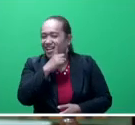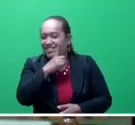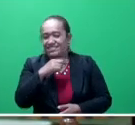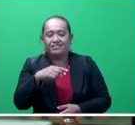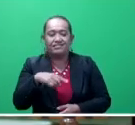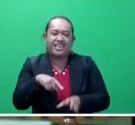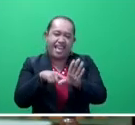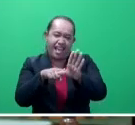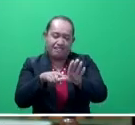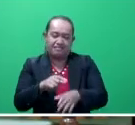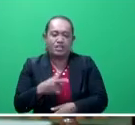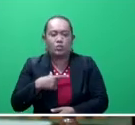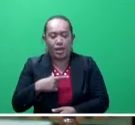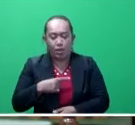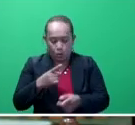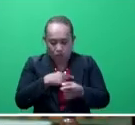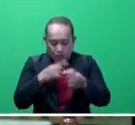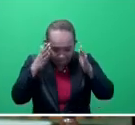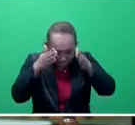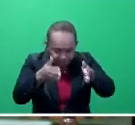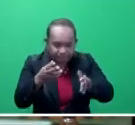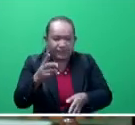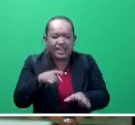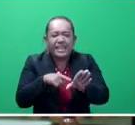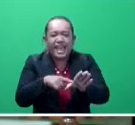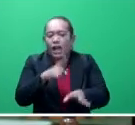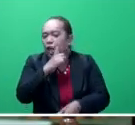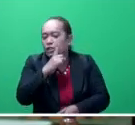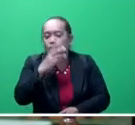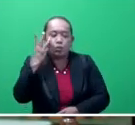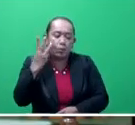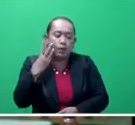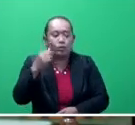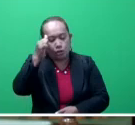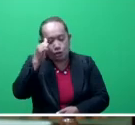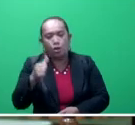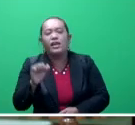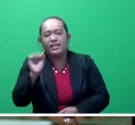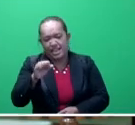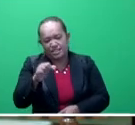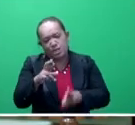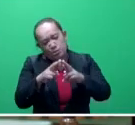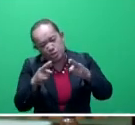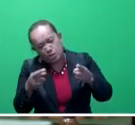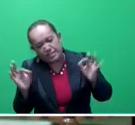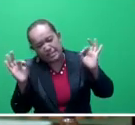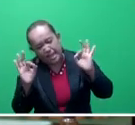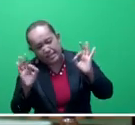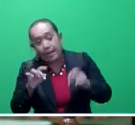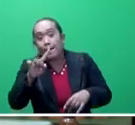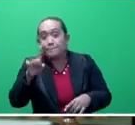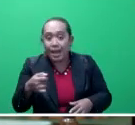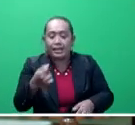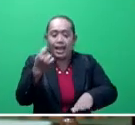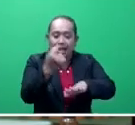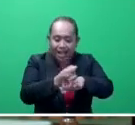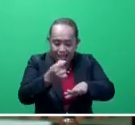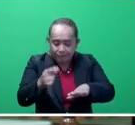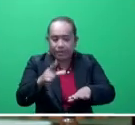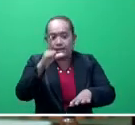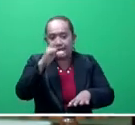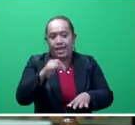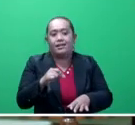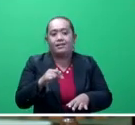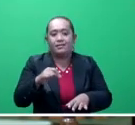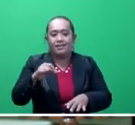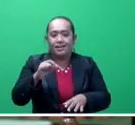we want our girls and young women to know that even though resources are scarcer than usual for their government, their needs are at the very top